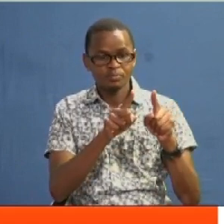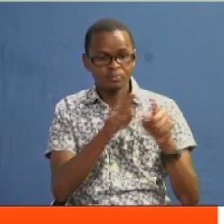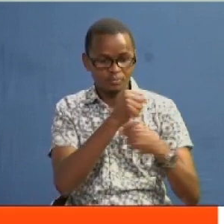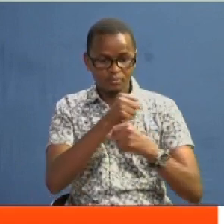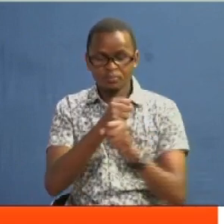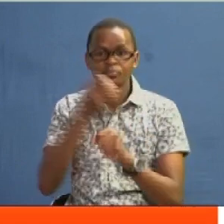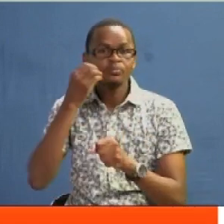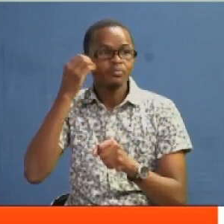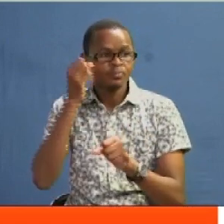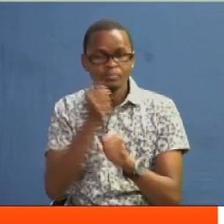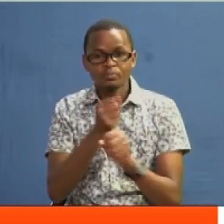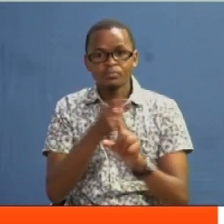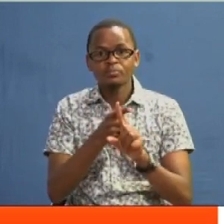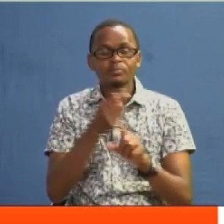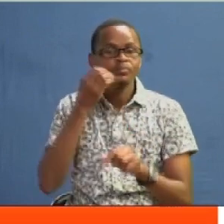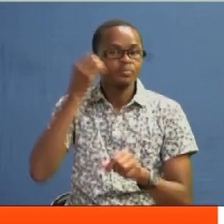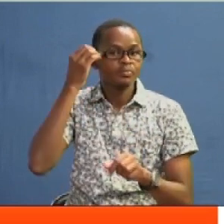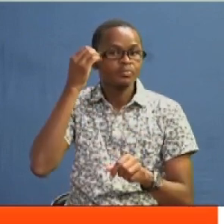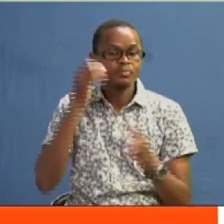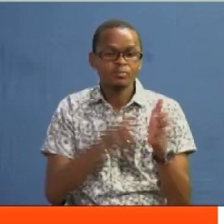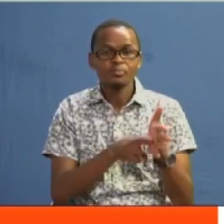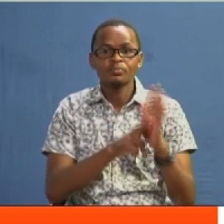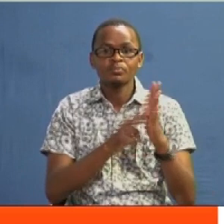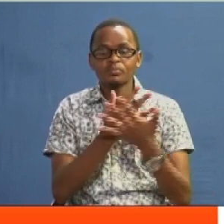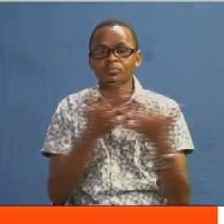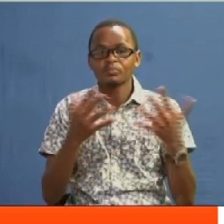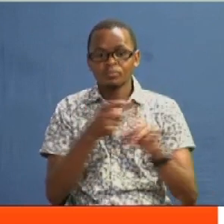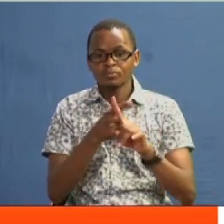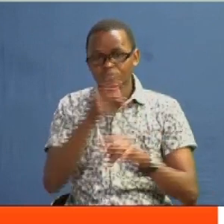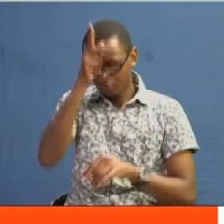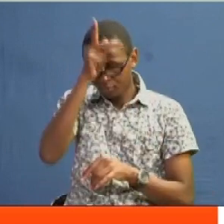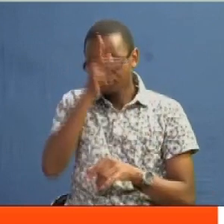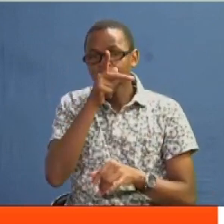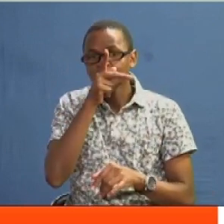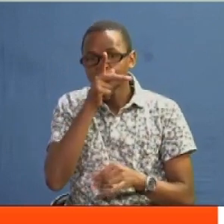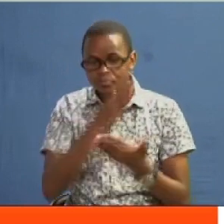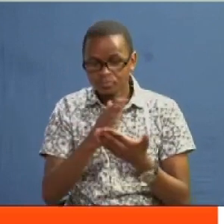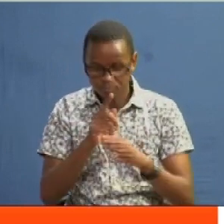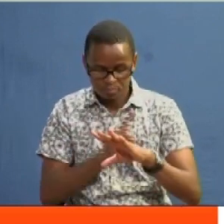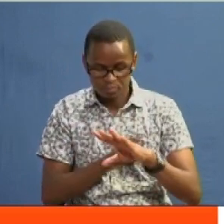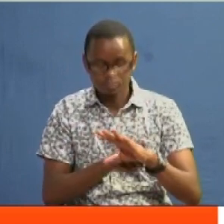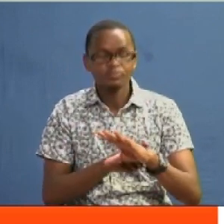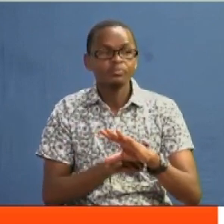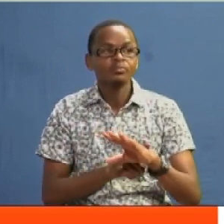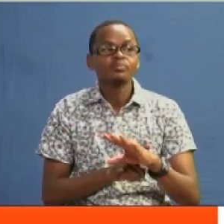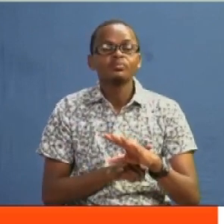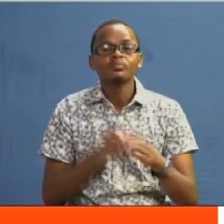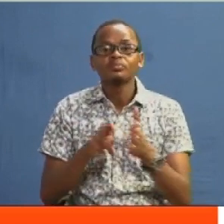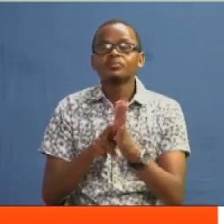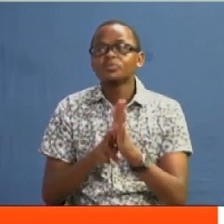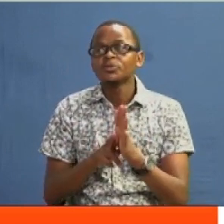at home or to do them from home, and they require some assistance from the parents. Sometimes they are even required